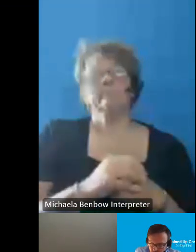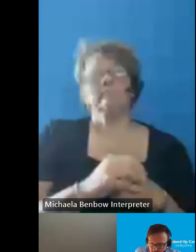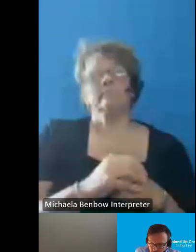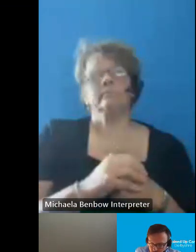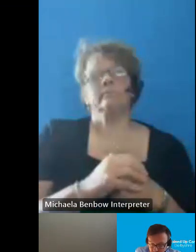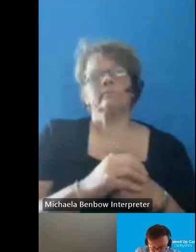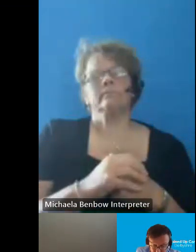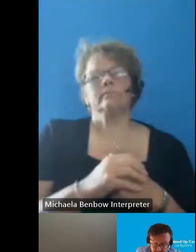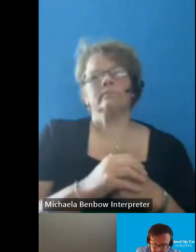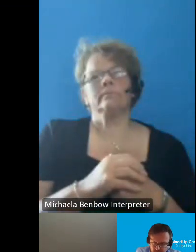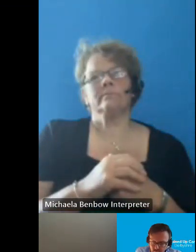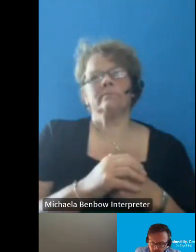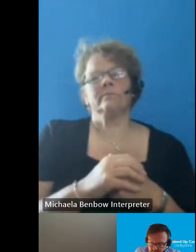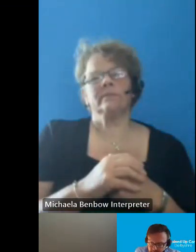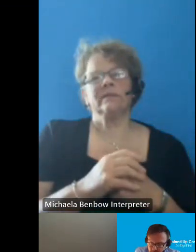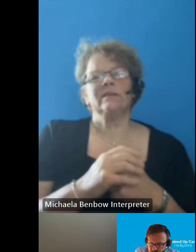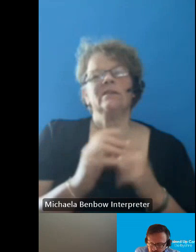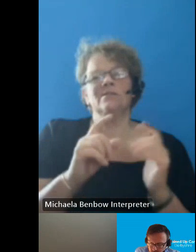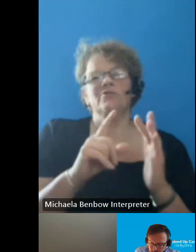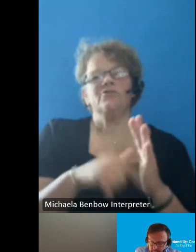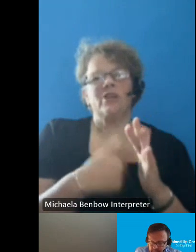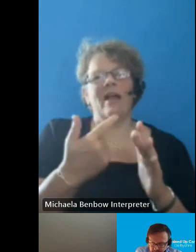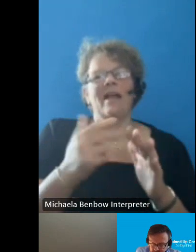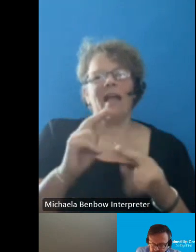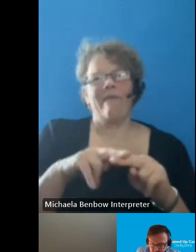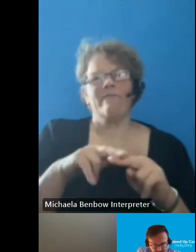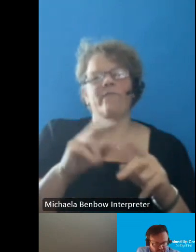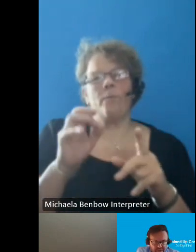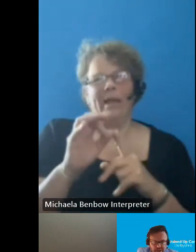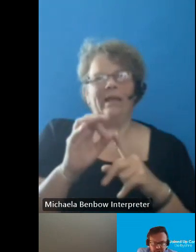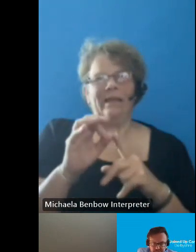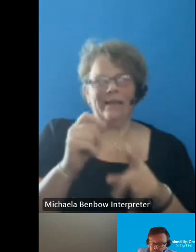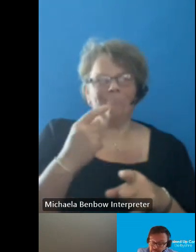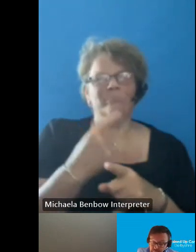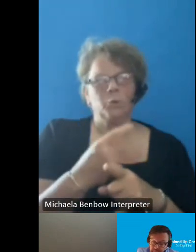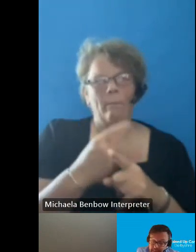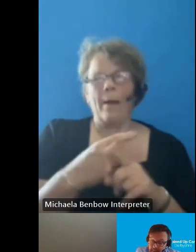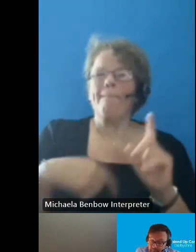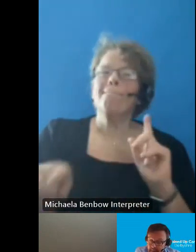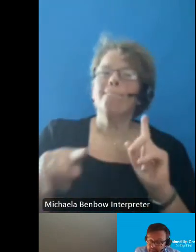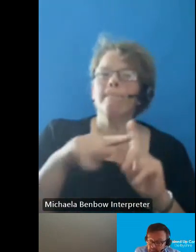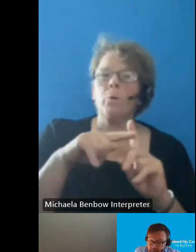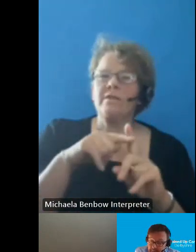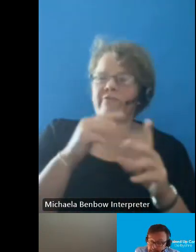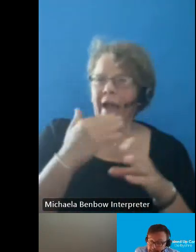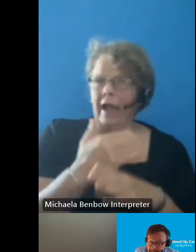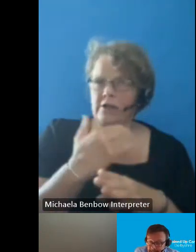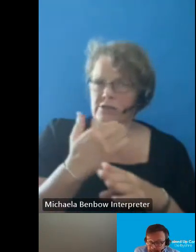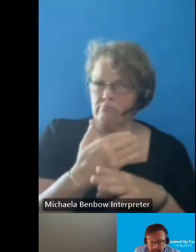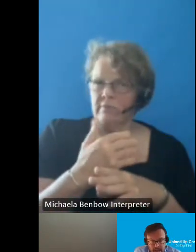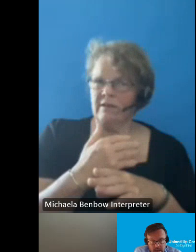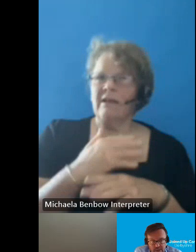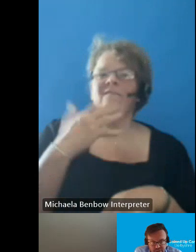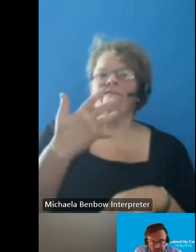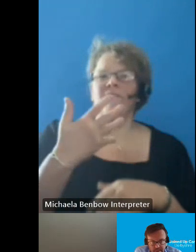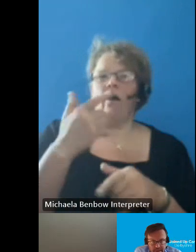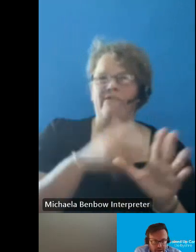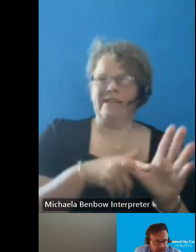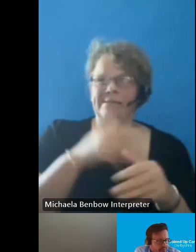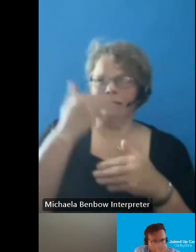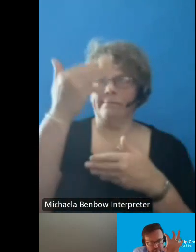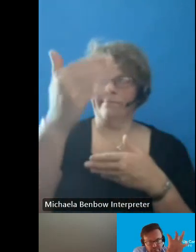we in the JFP talk a lot about in terms of taking positive action to improve that over the next 5 years.